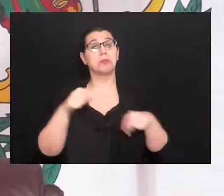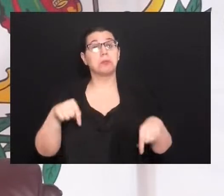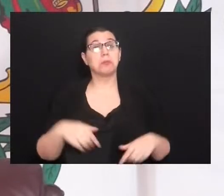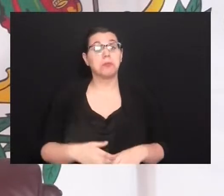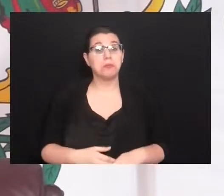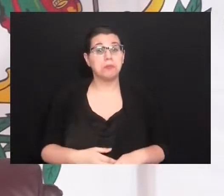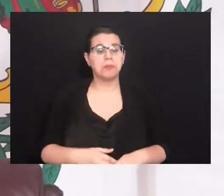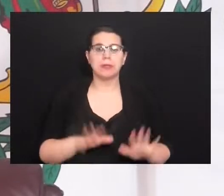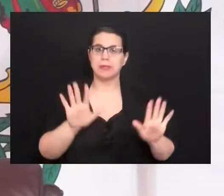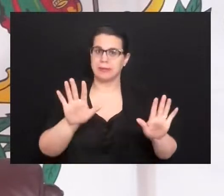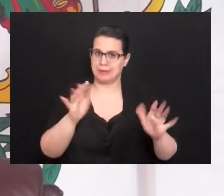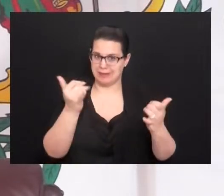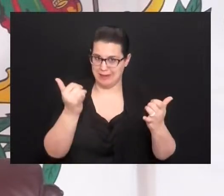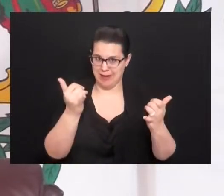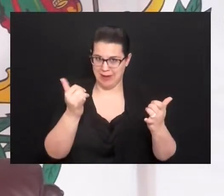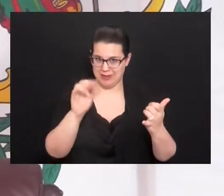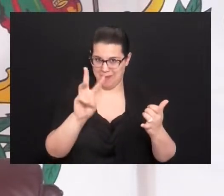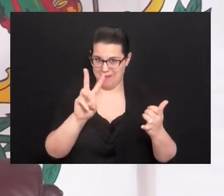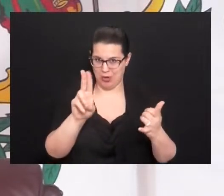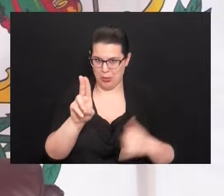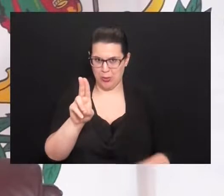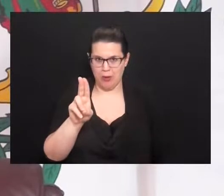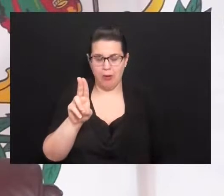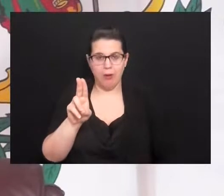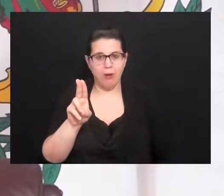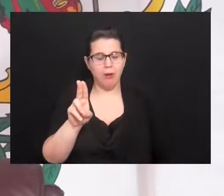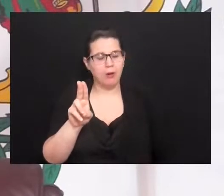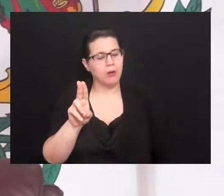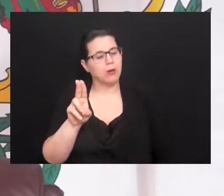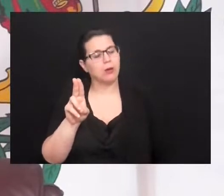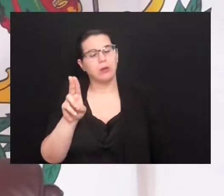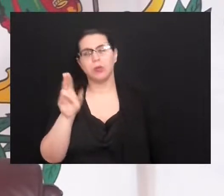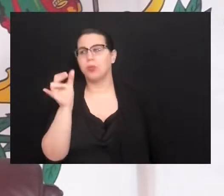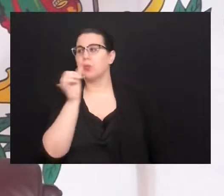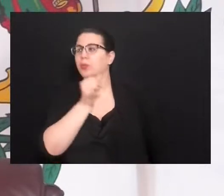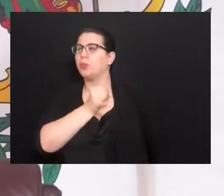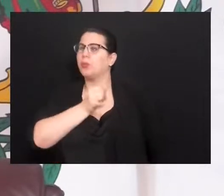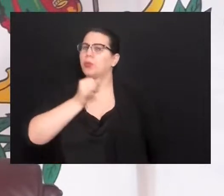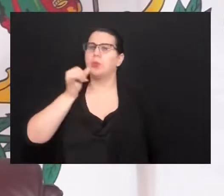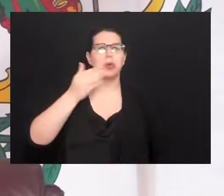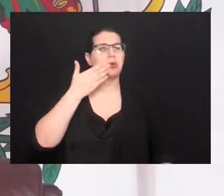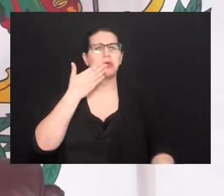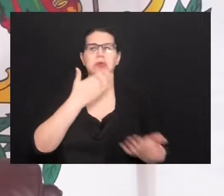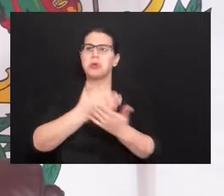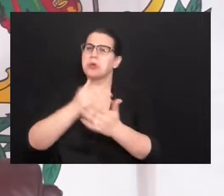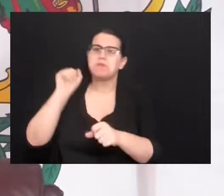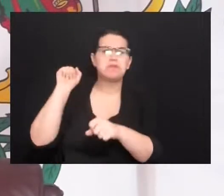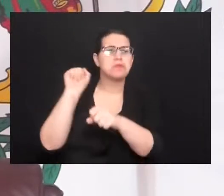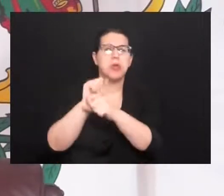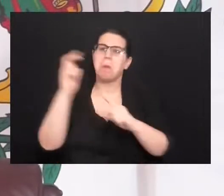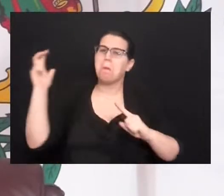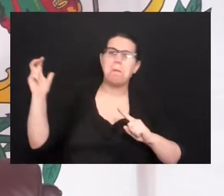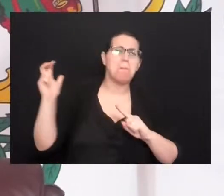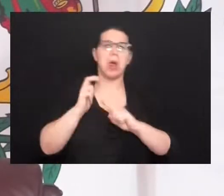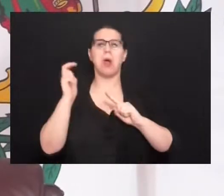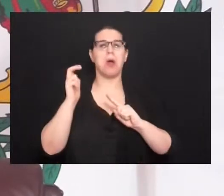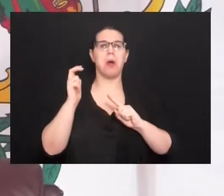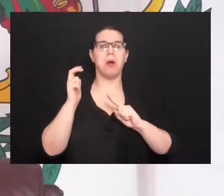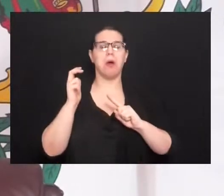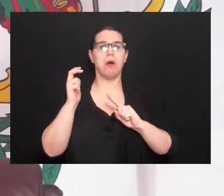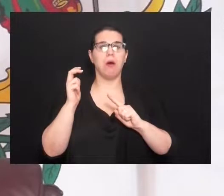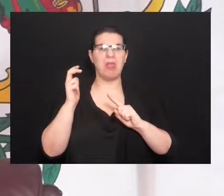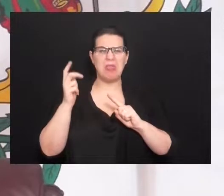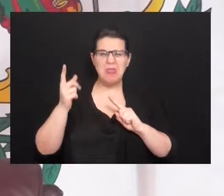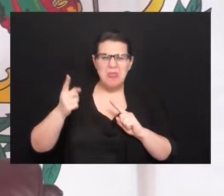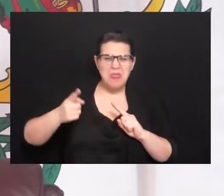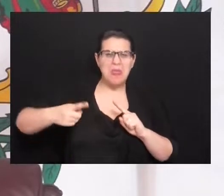Virginia University, it's a heck of an accomplishment when you really think about it. You know, they have actively worked